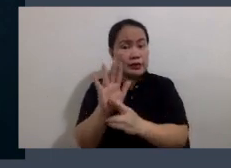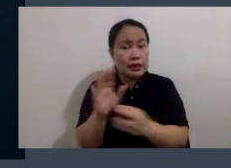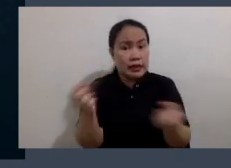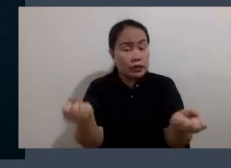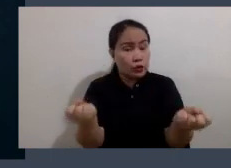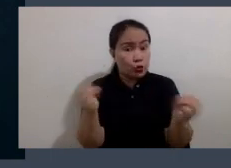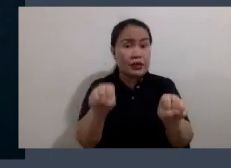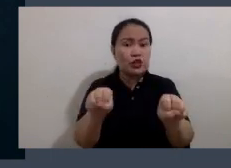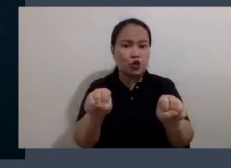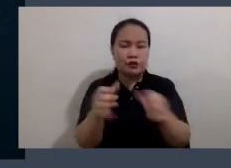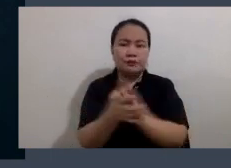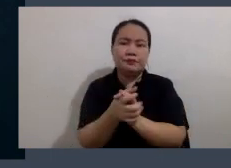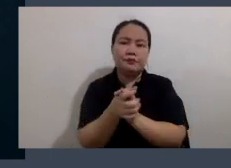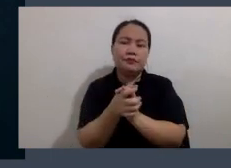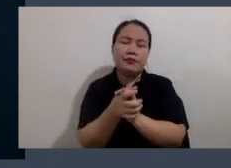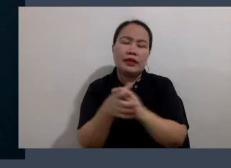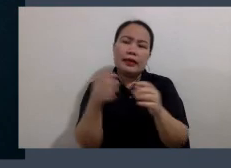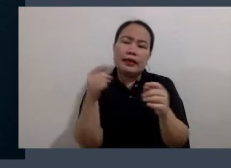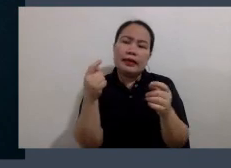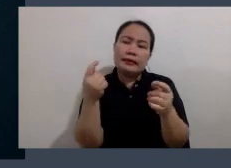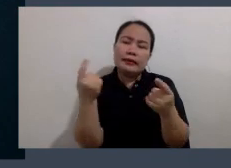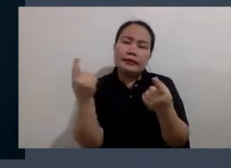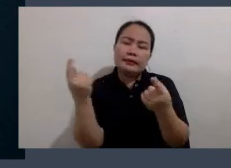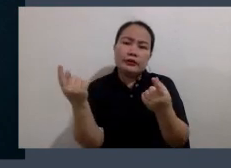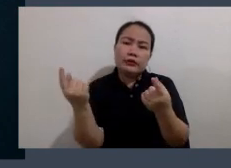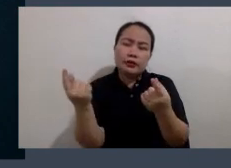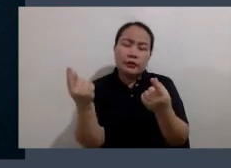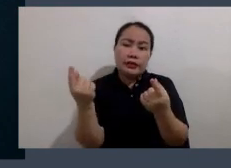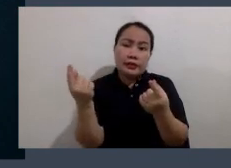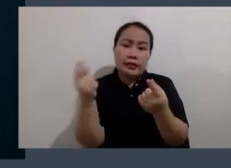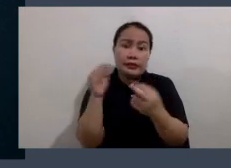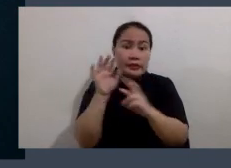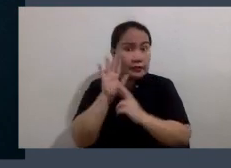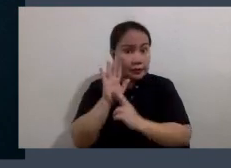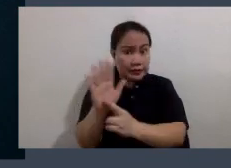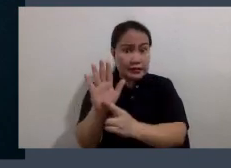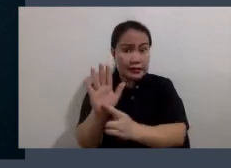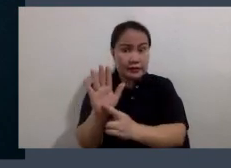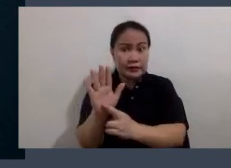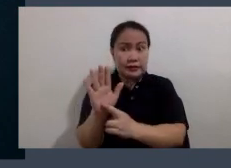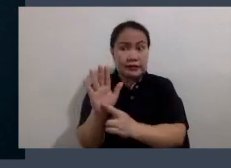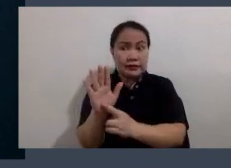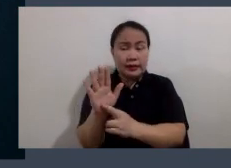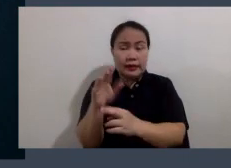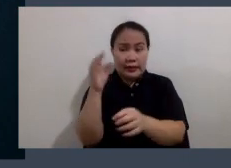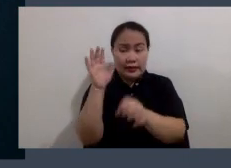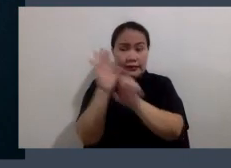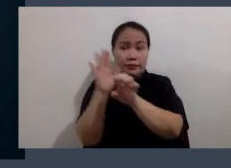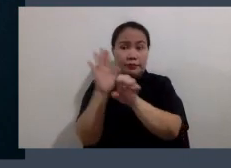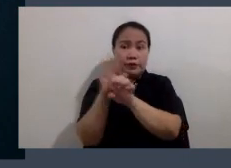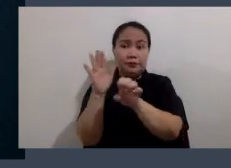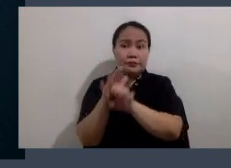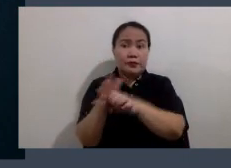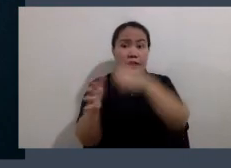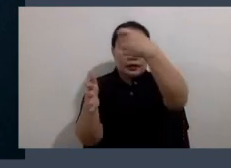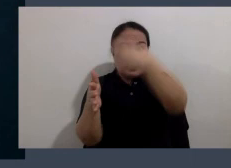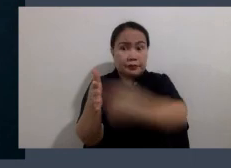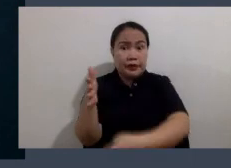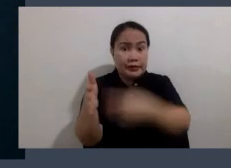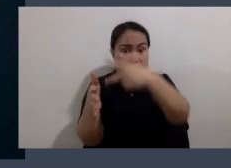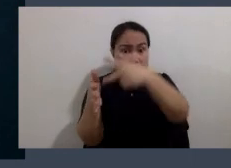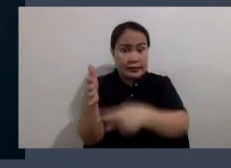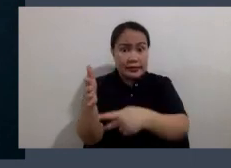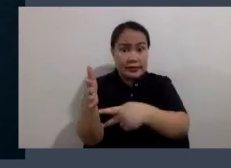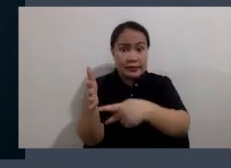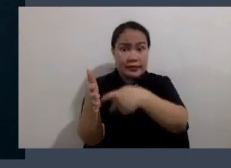ito naman, gagawin natin, i-represent natin yung sign number given the situation. So, the price of the liter